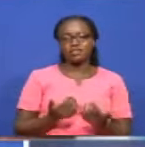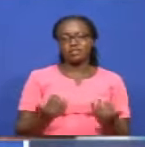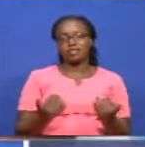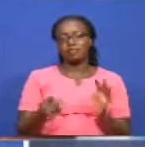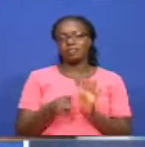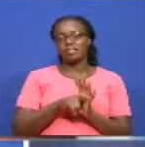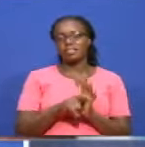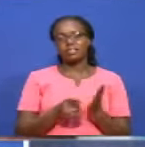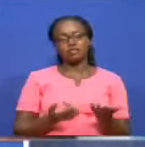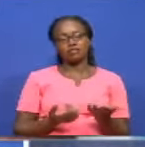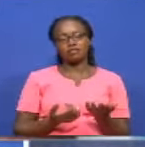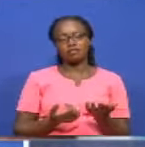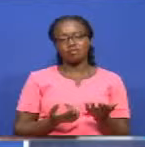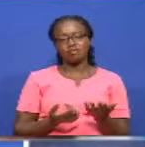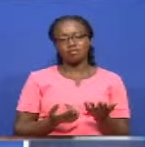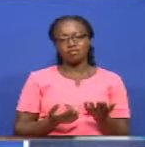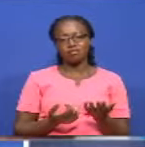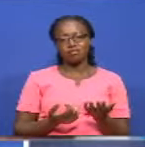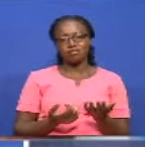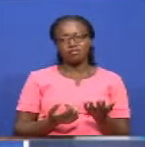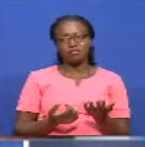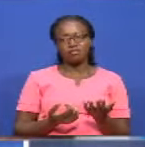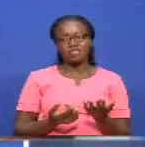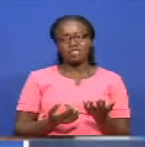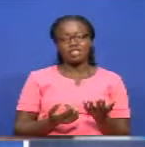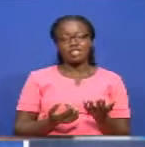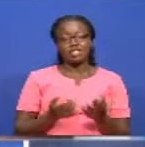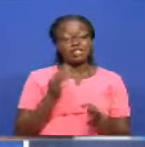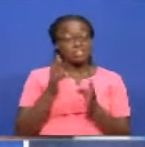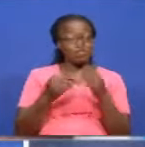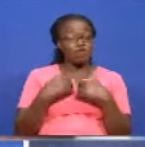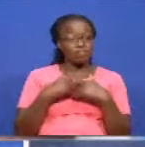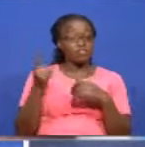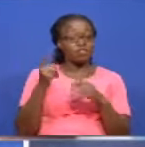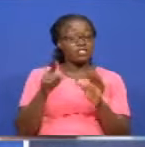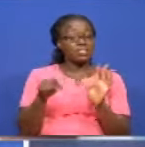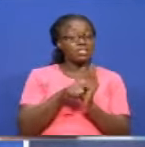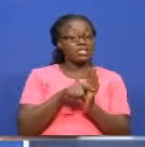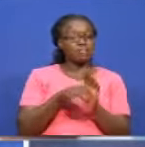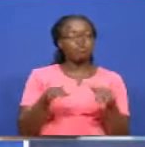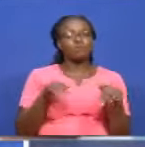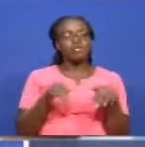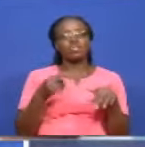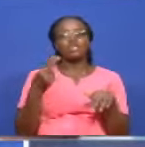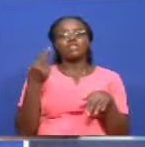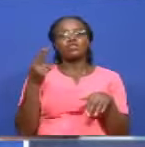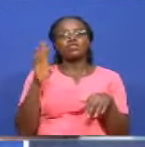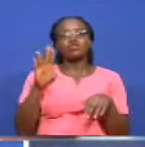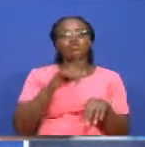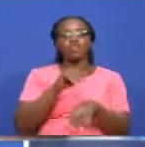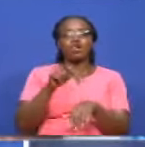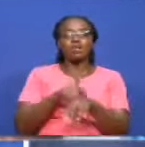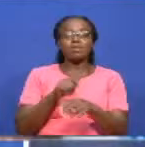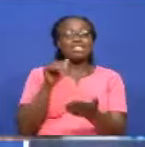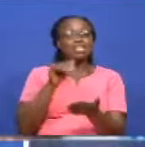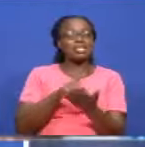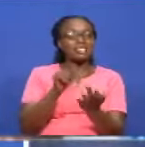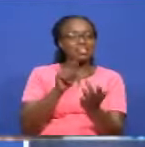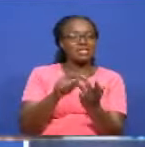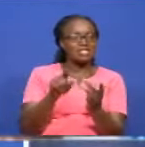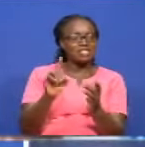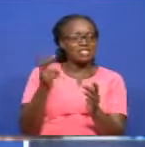negative. Kupatikana negative, when you get the first negative, you wait for 24 hours, whereby unapimwa tena for the second